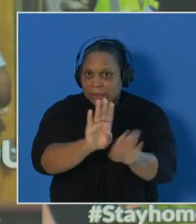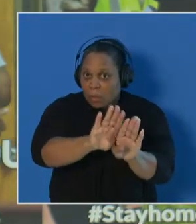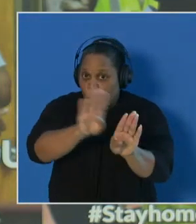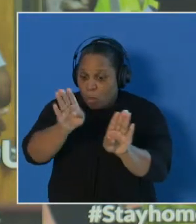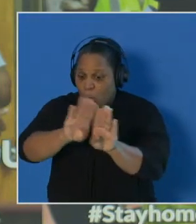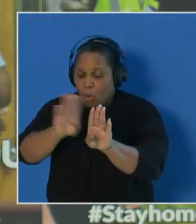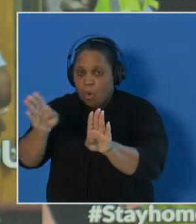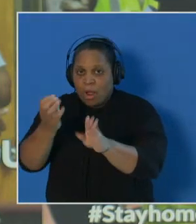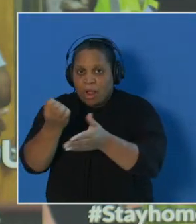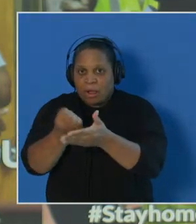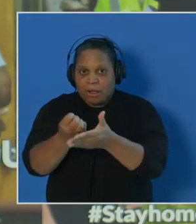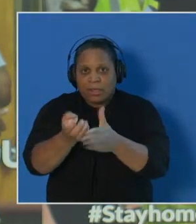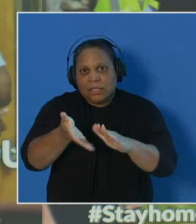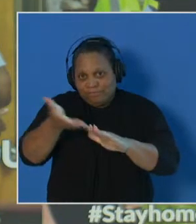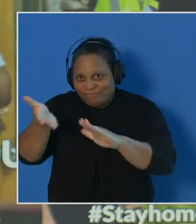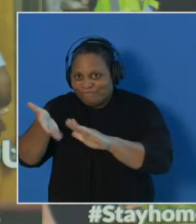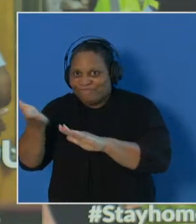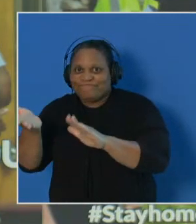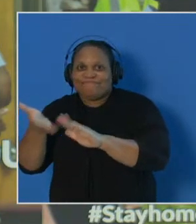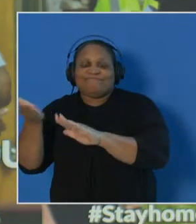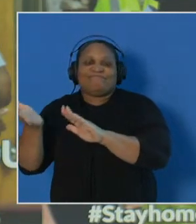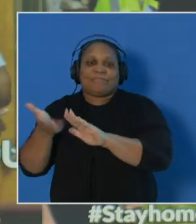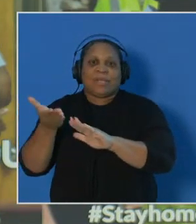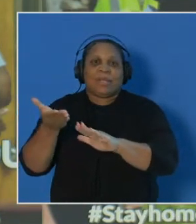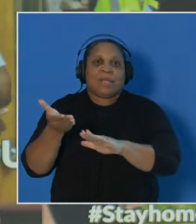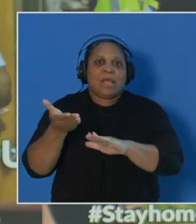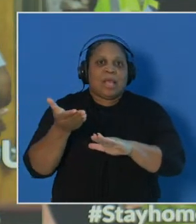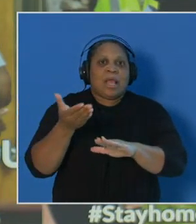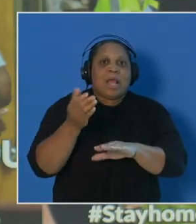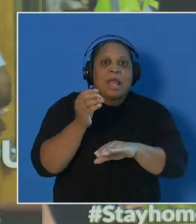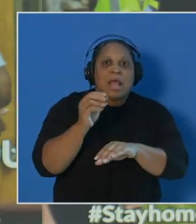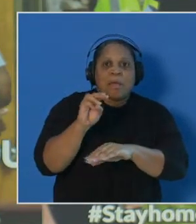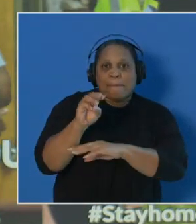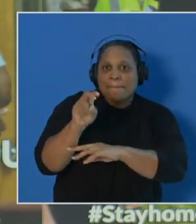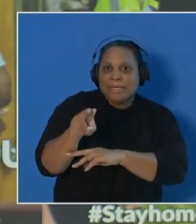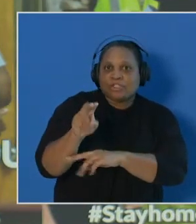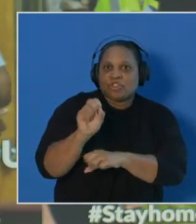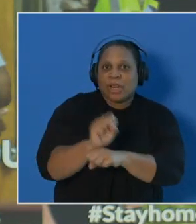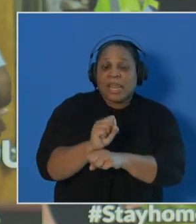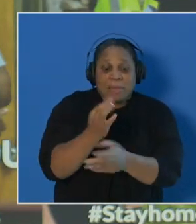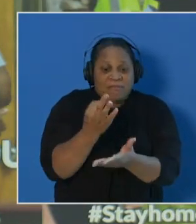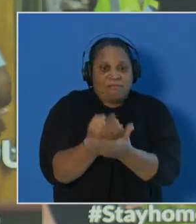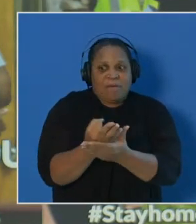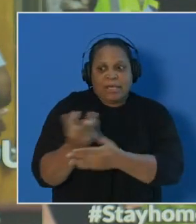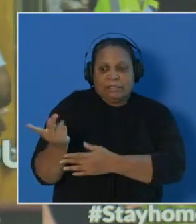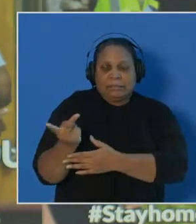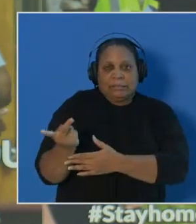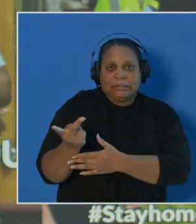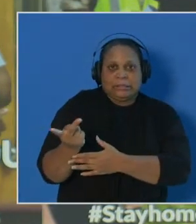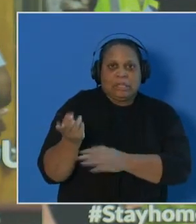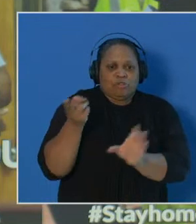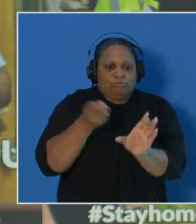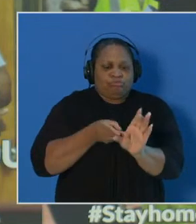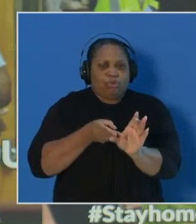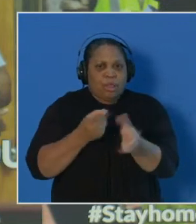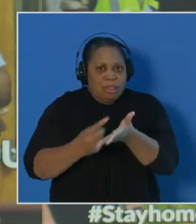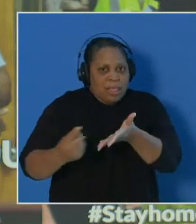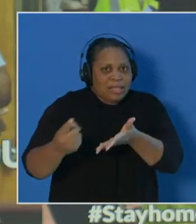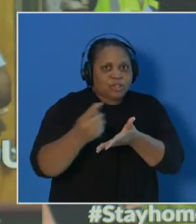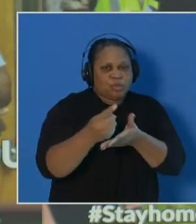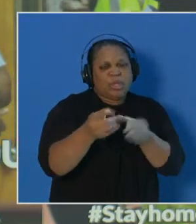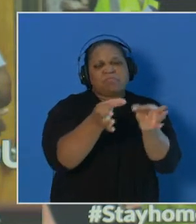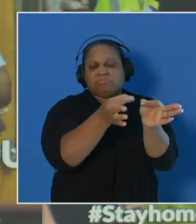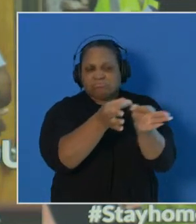economy begins to move again. The Minister of Labor and the Minister of Finance will join us next week to give details about